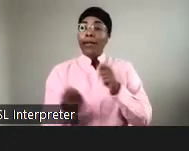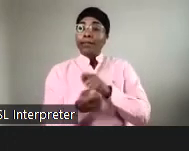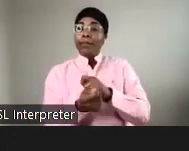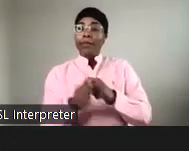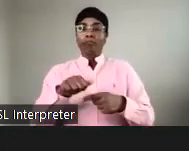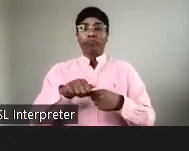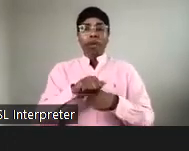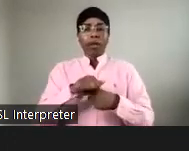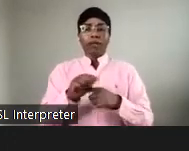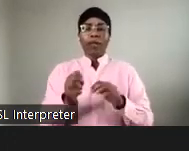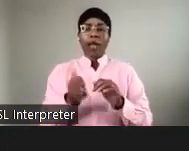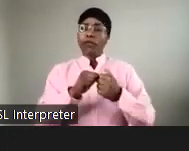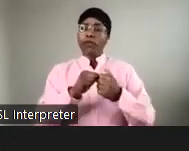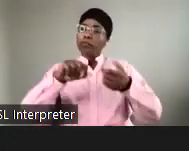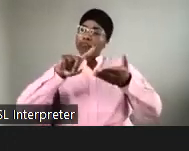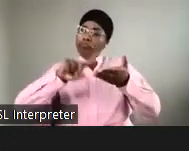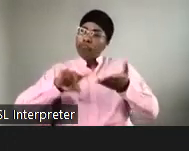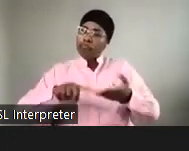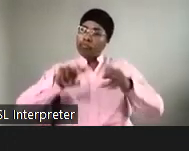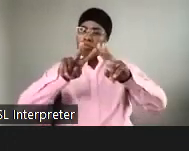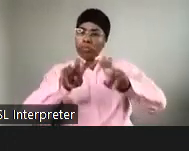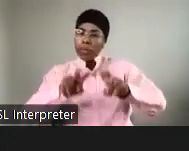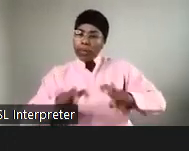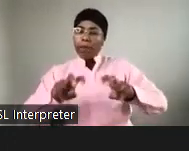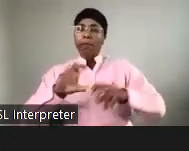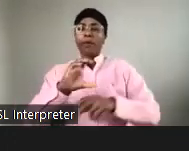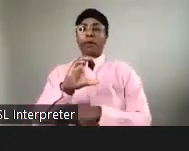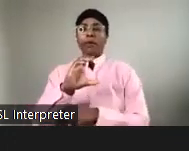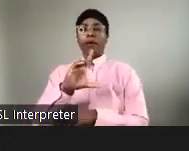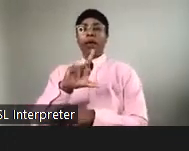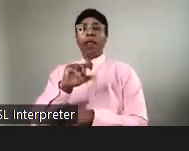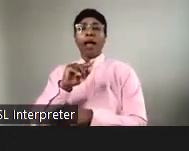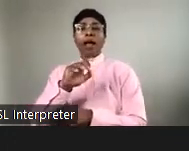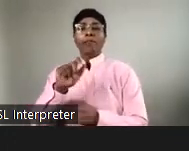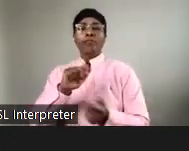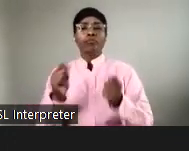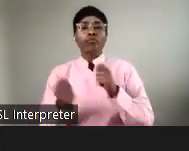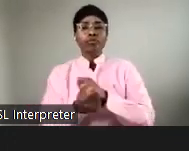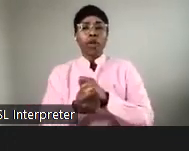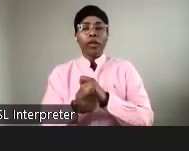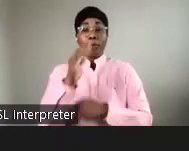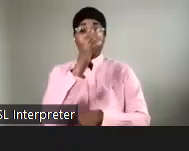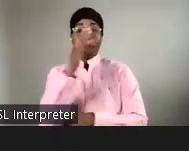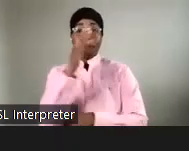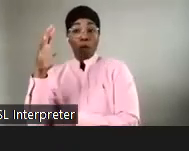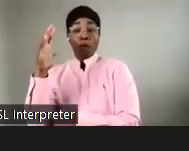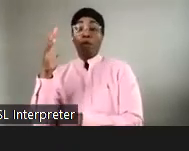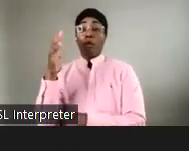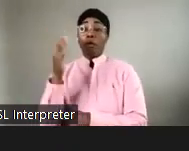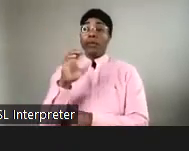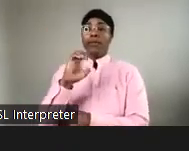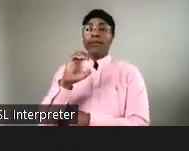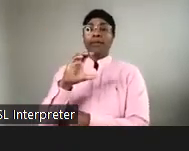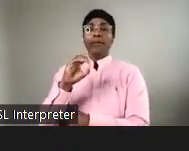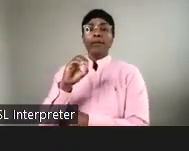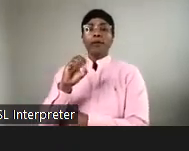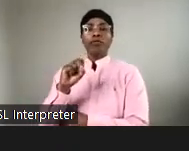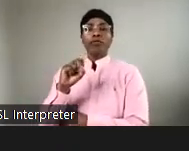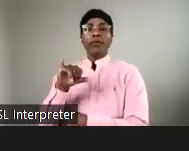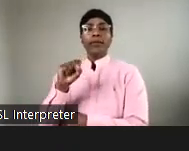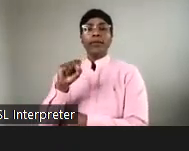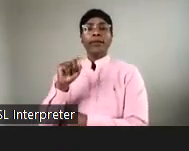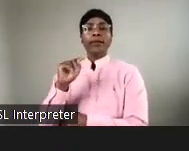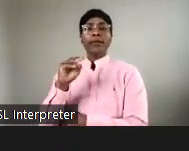to examine climate change vulnerabilities of forest ecosystems and forest-dependent wildlife. And now